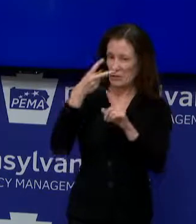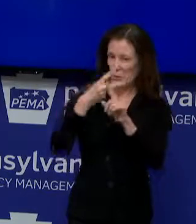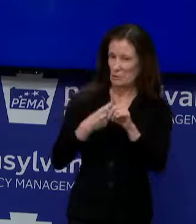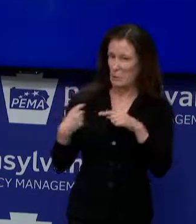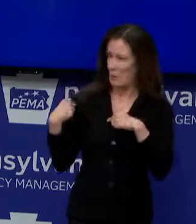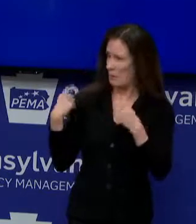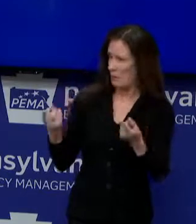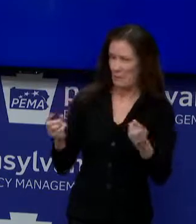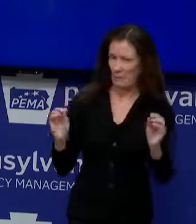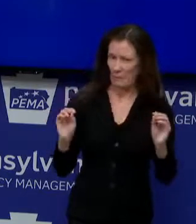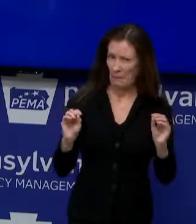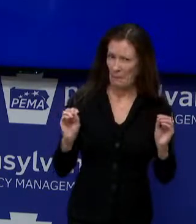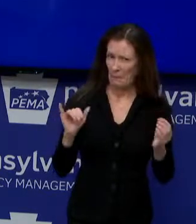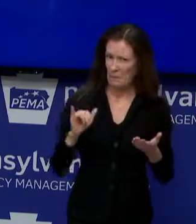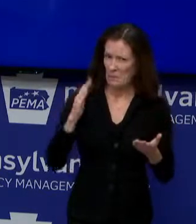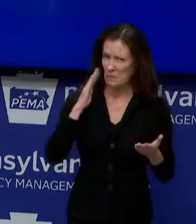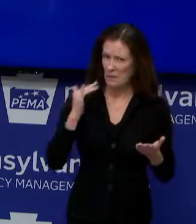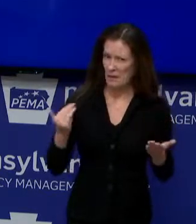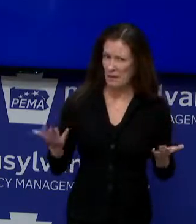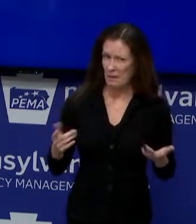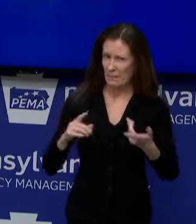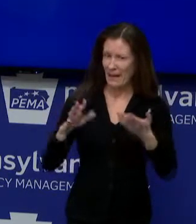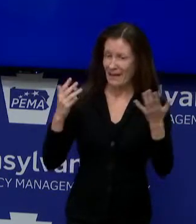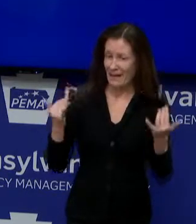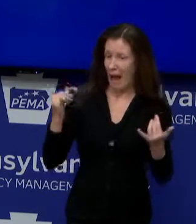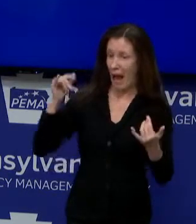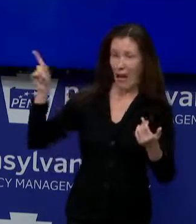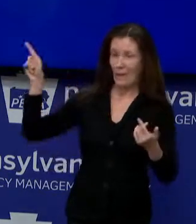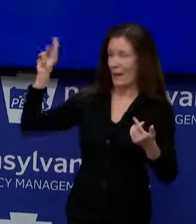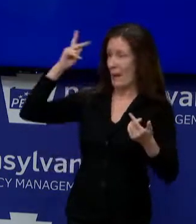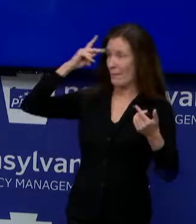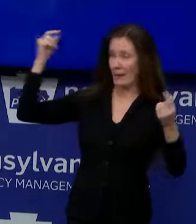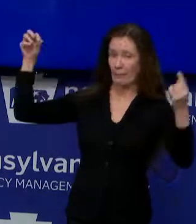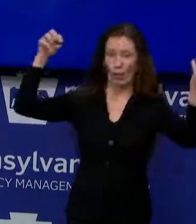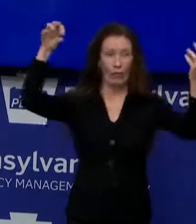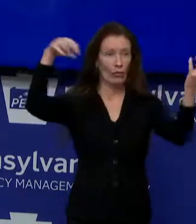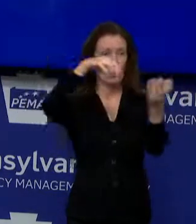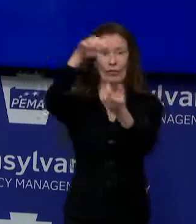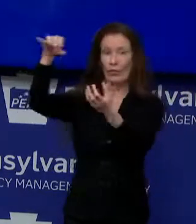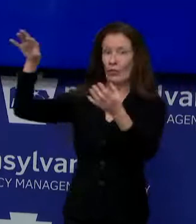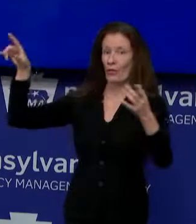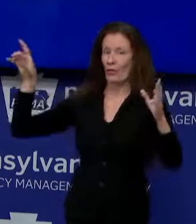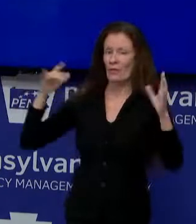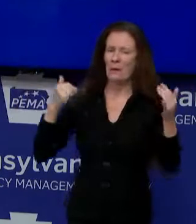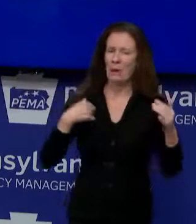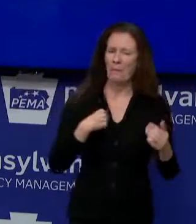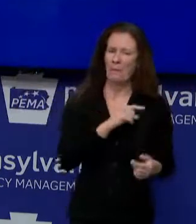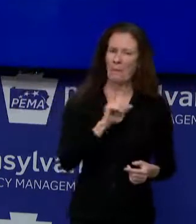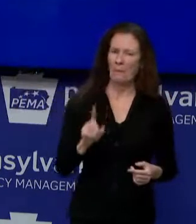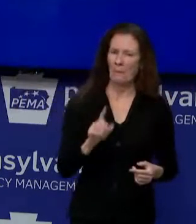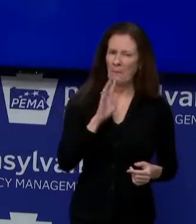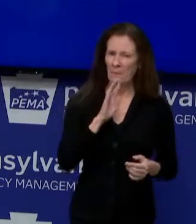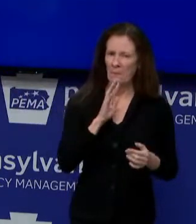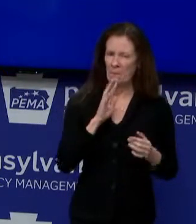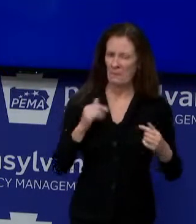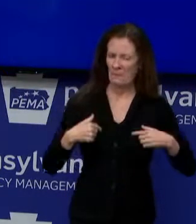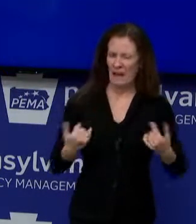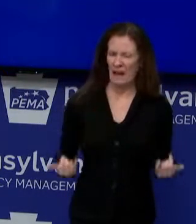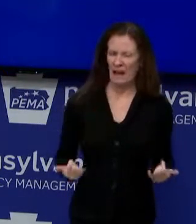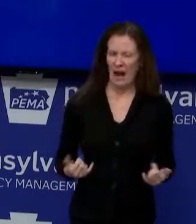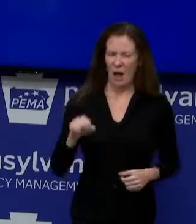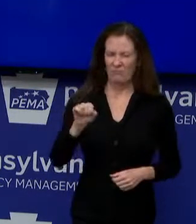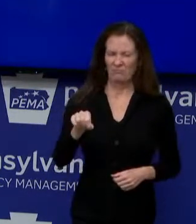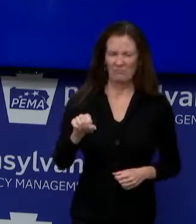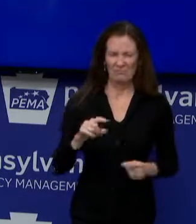are happening in the political arena, and I think call for us to say something. Governor, while I have you two, I had